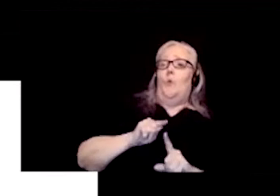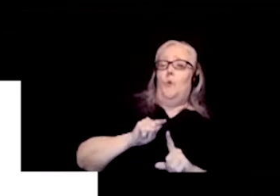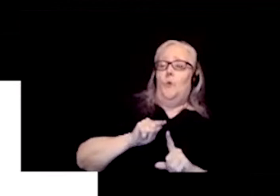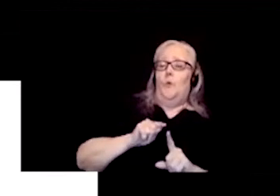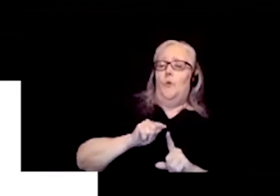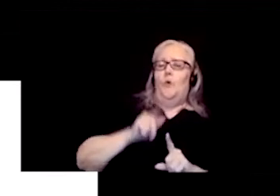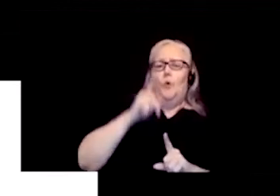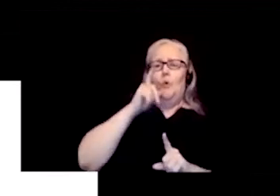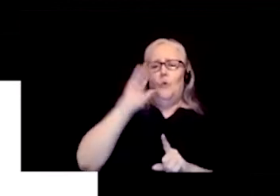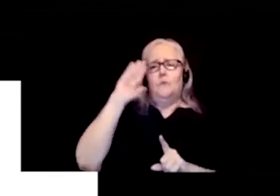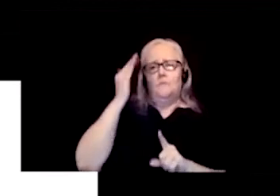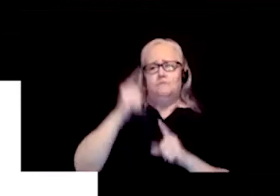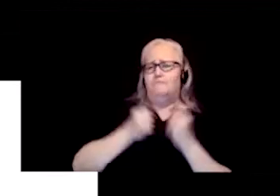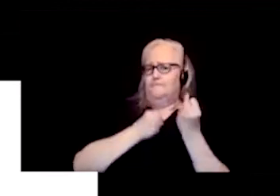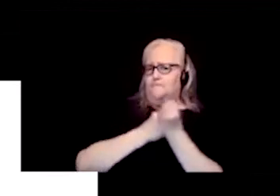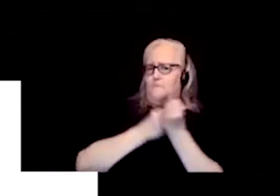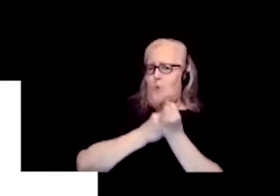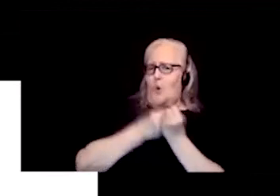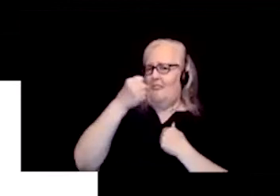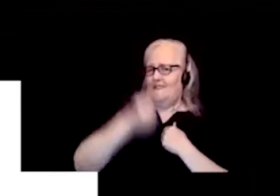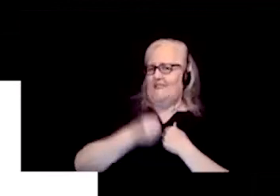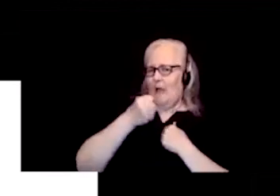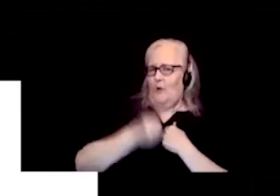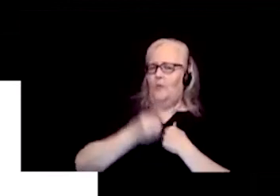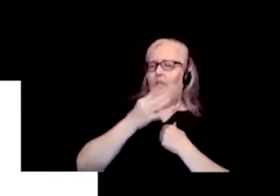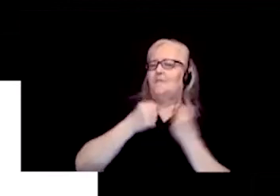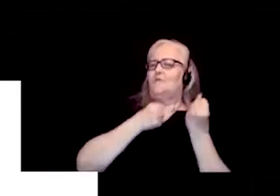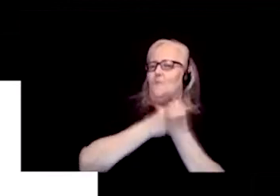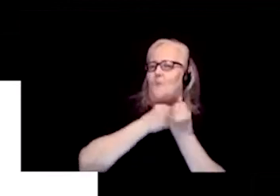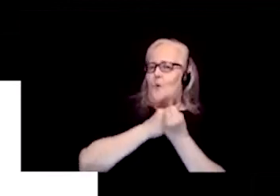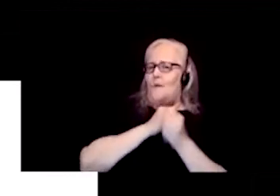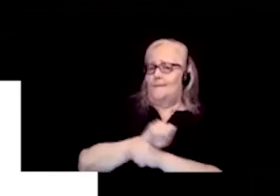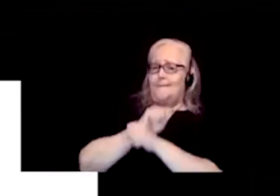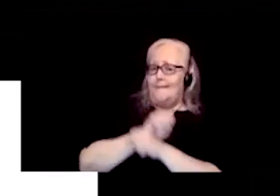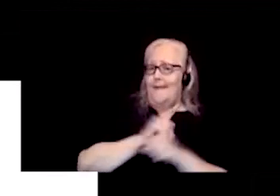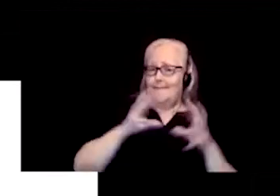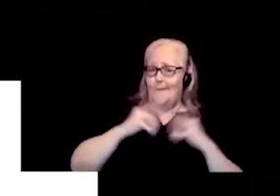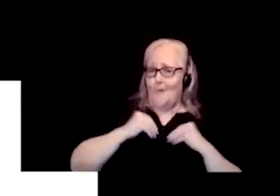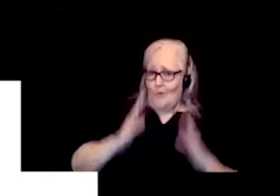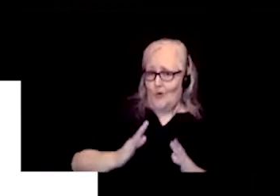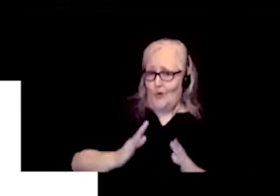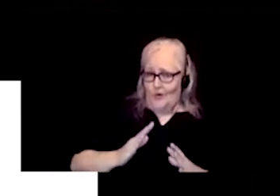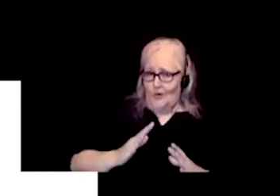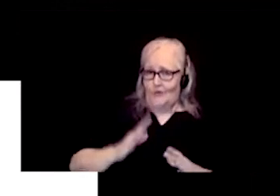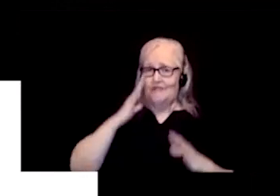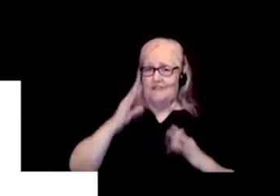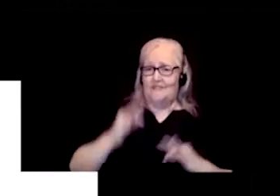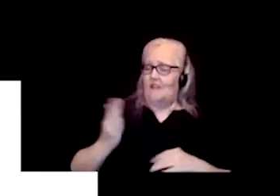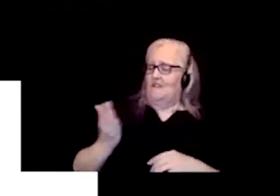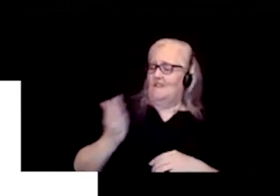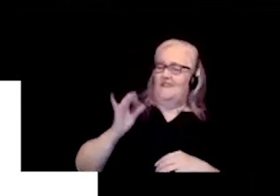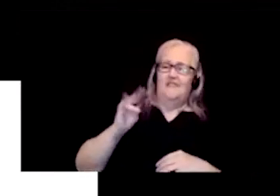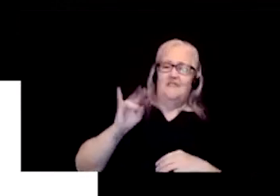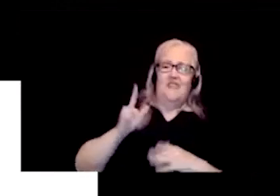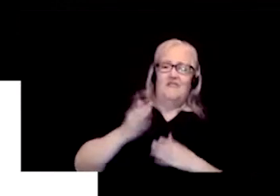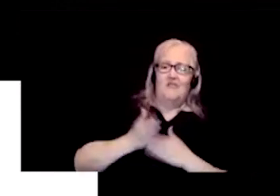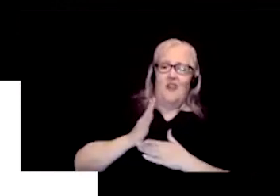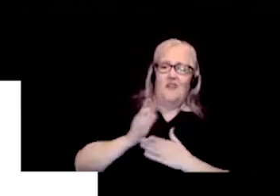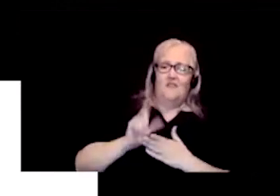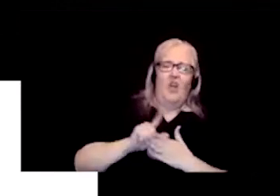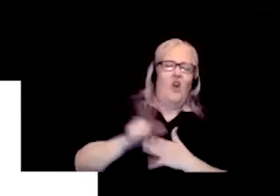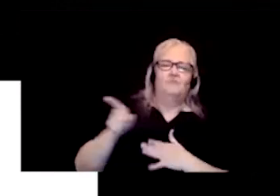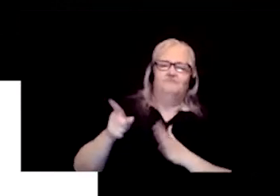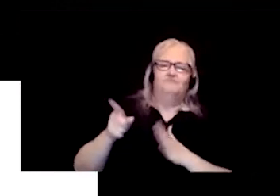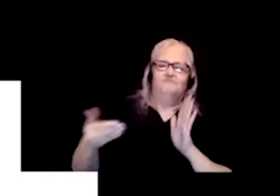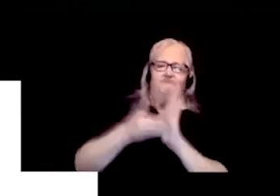the South and to slave owners, decided that these civil rights laws were unconstitutional. So they